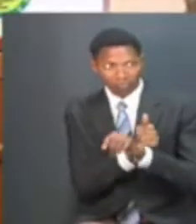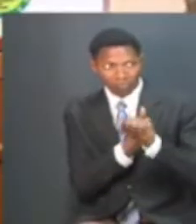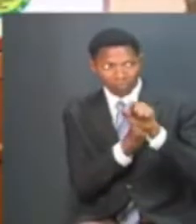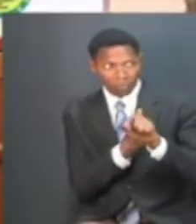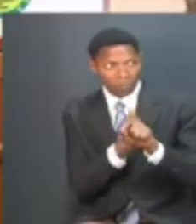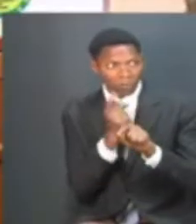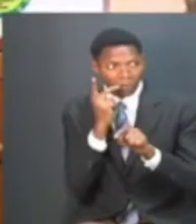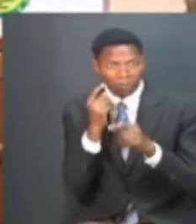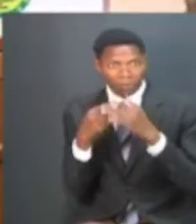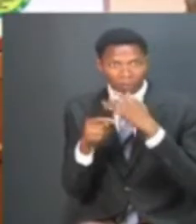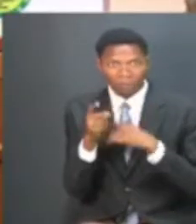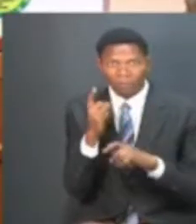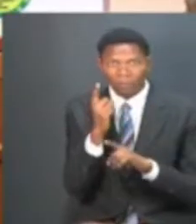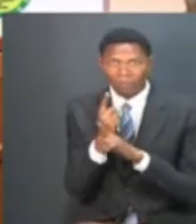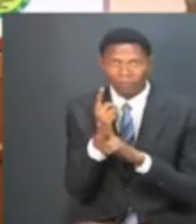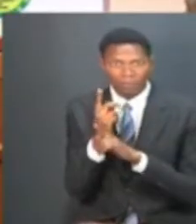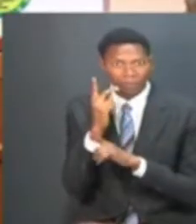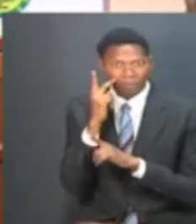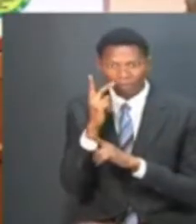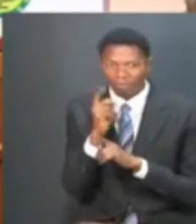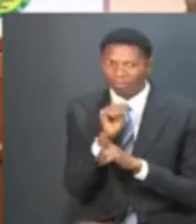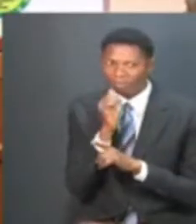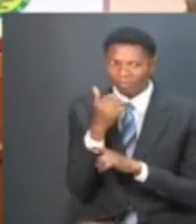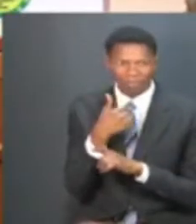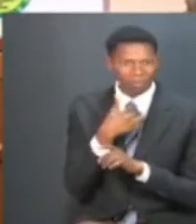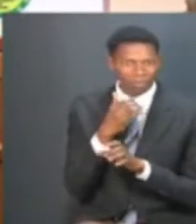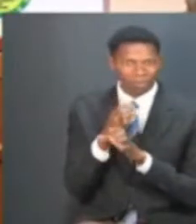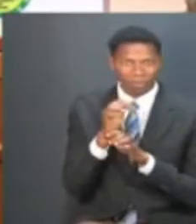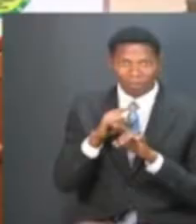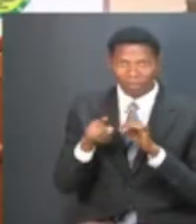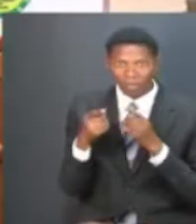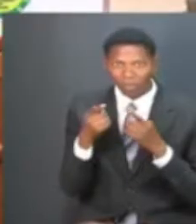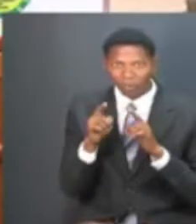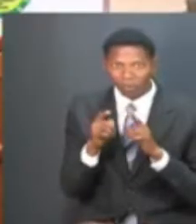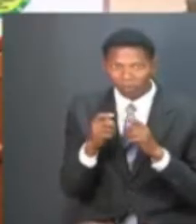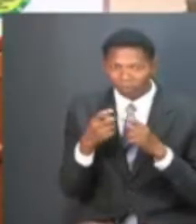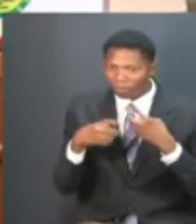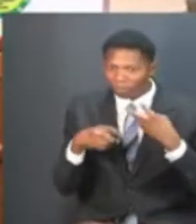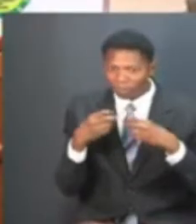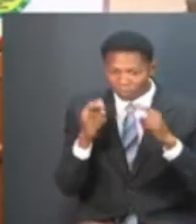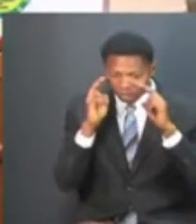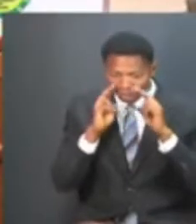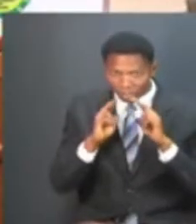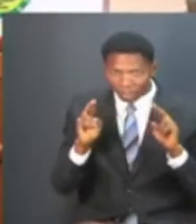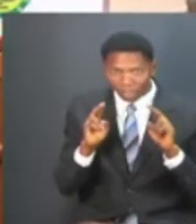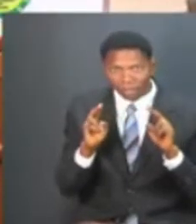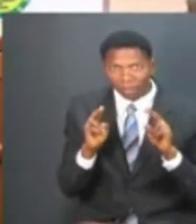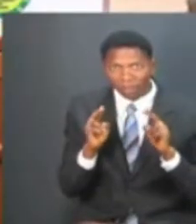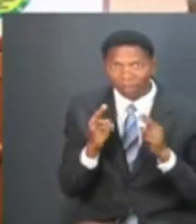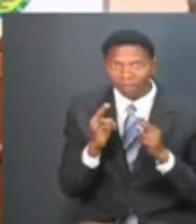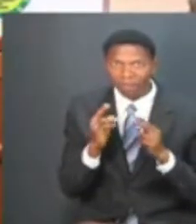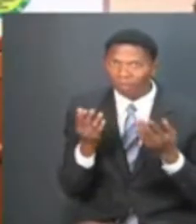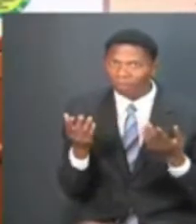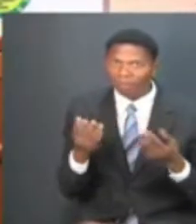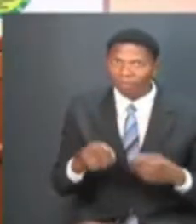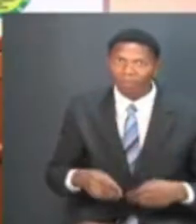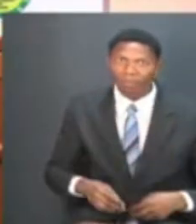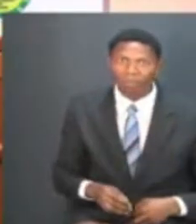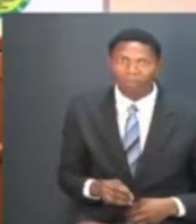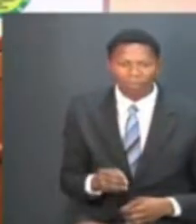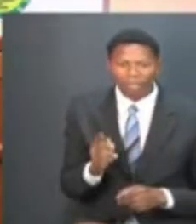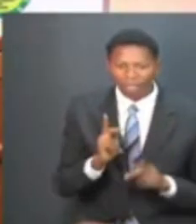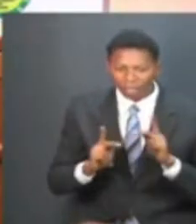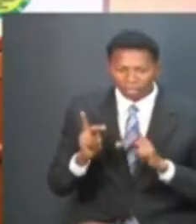they look at them unconcerned, but when disaster like this comes up, Mr. Speaker, we'll be